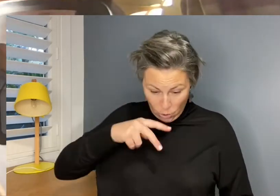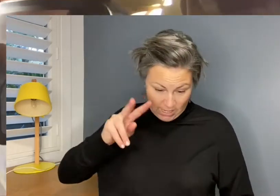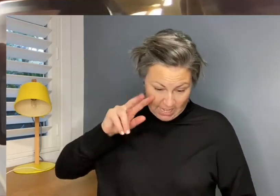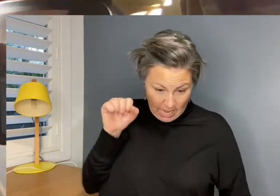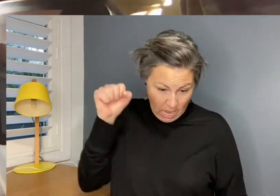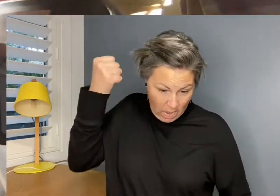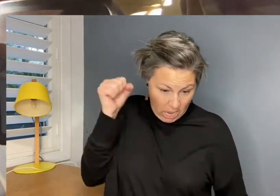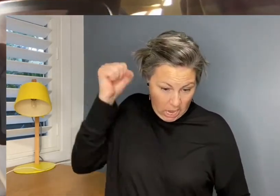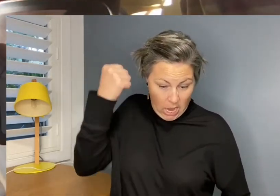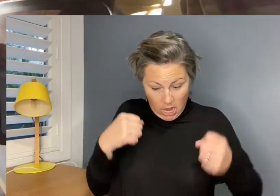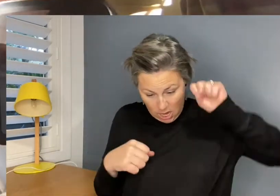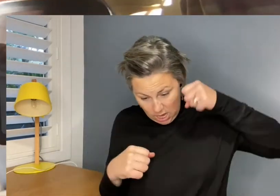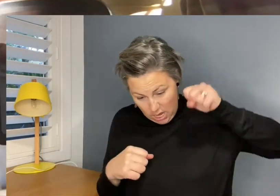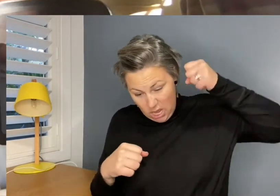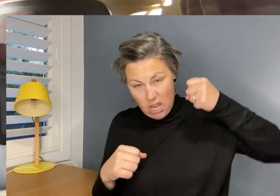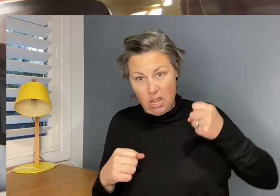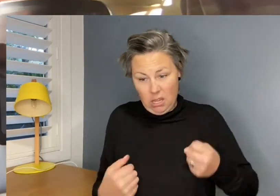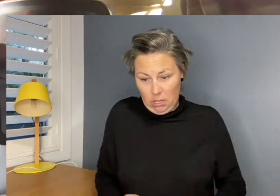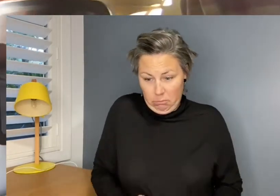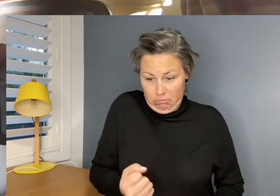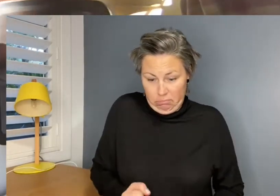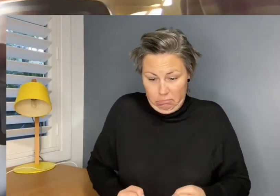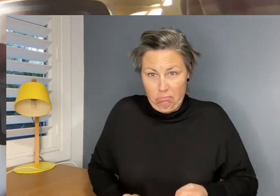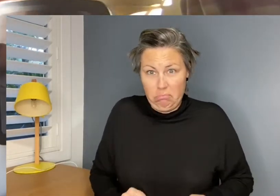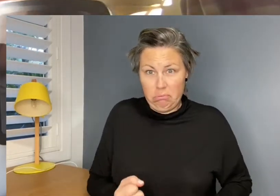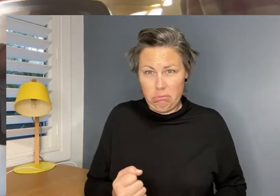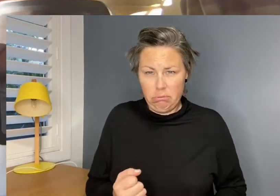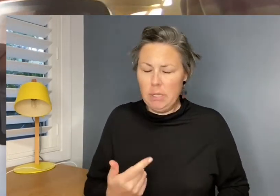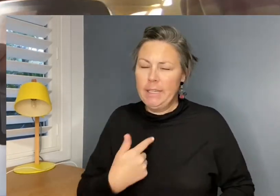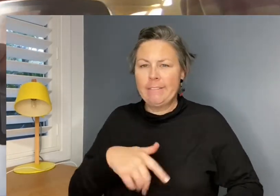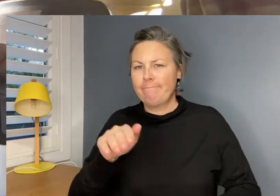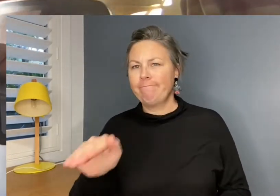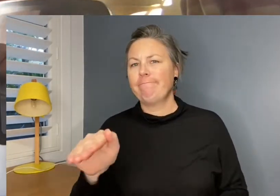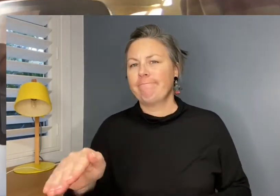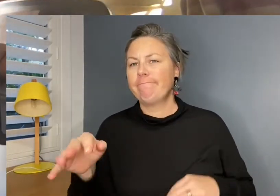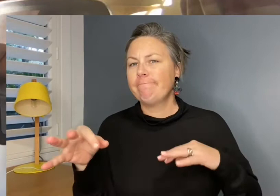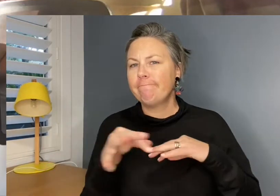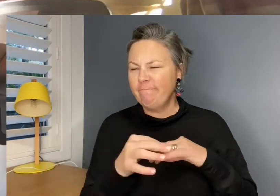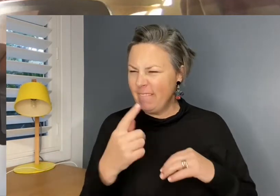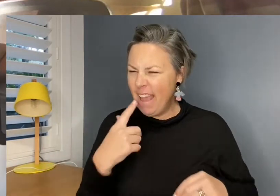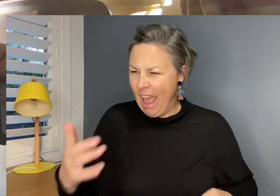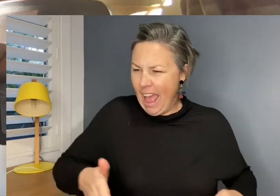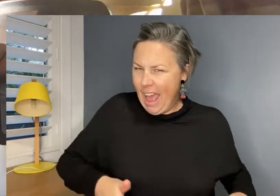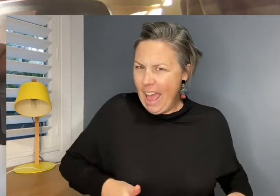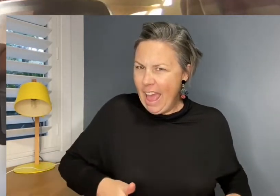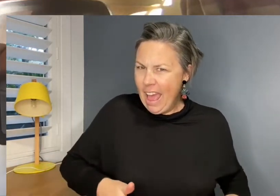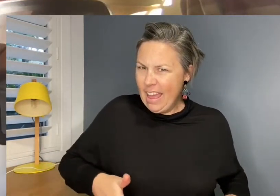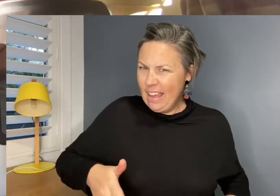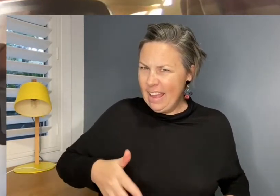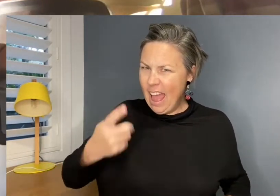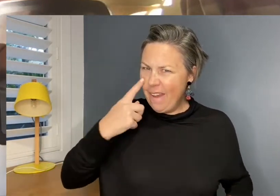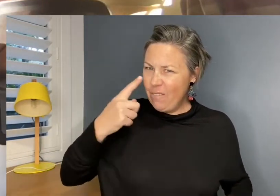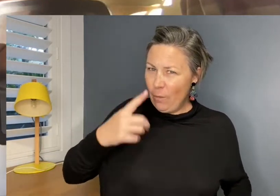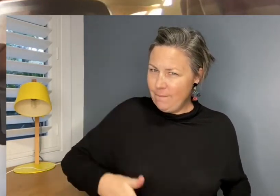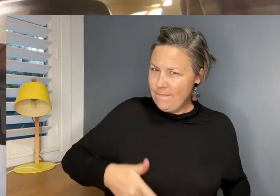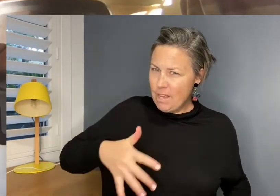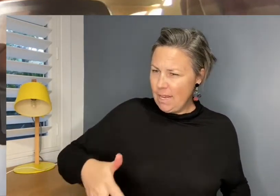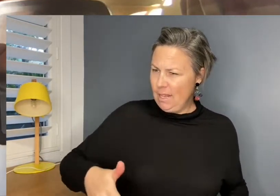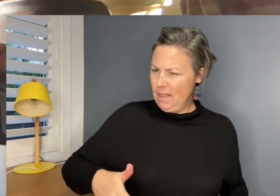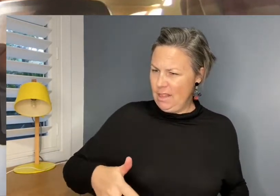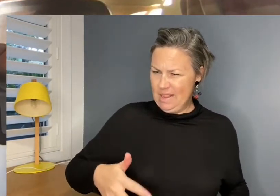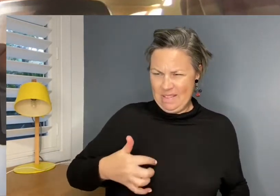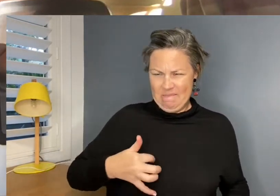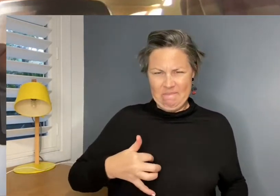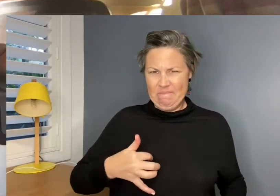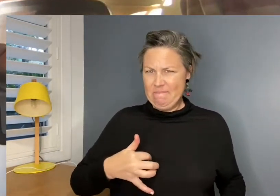at my belly, and there was arms and legs going everywhere. So this is strange. So I went and woke up Aiden and said, I just need you to feel this and have a look at